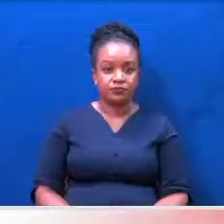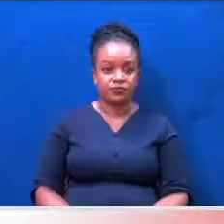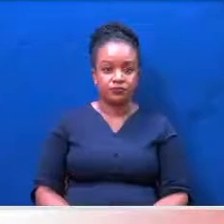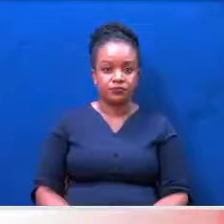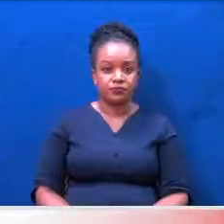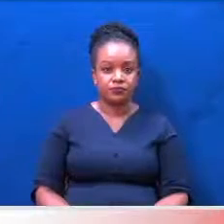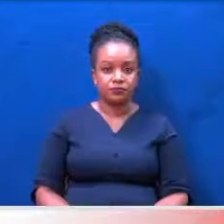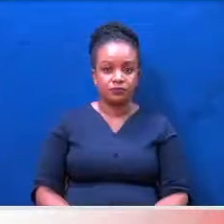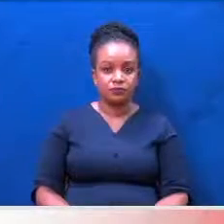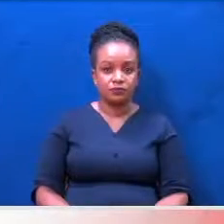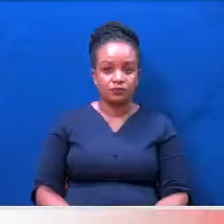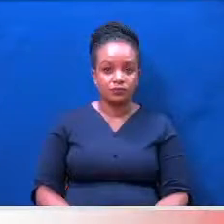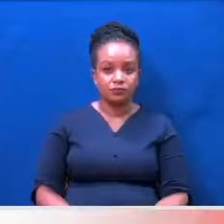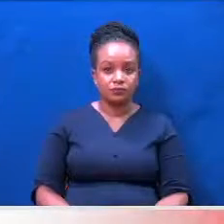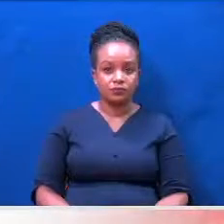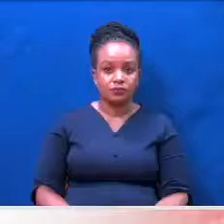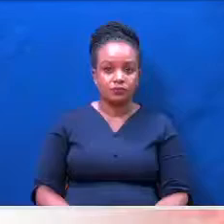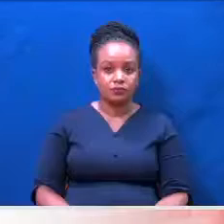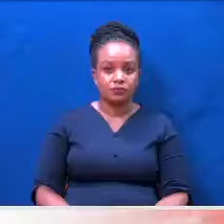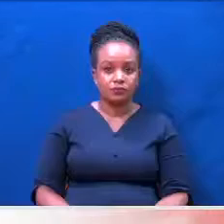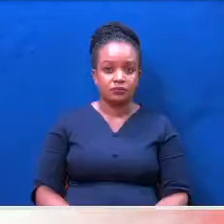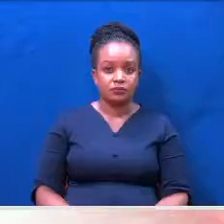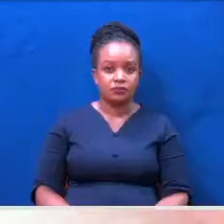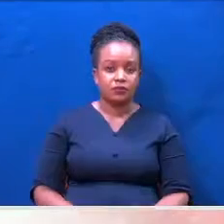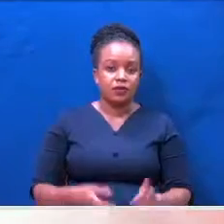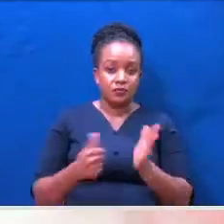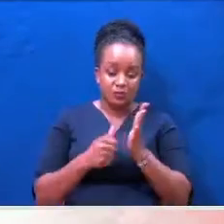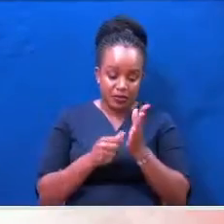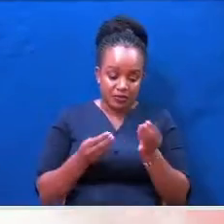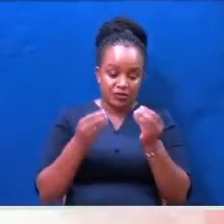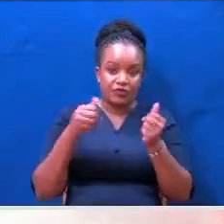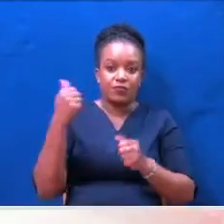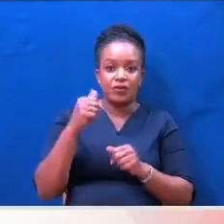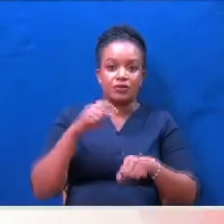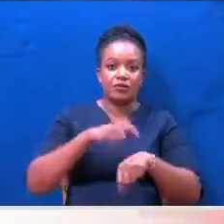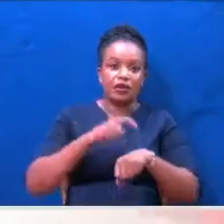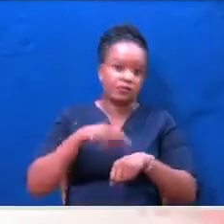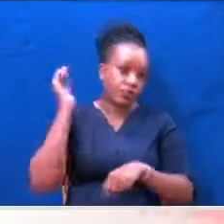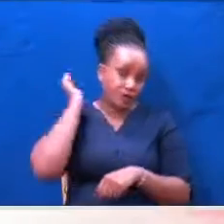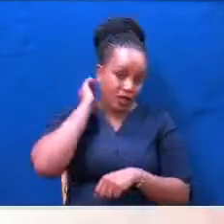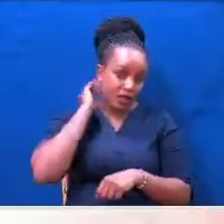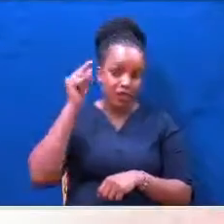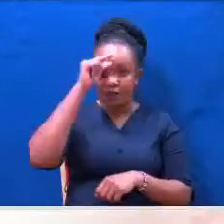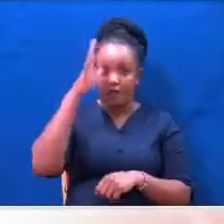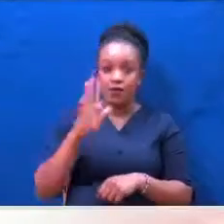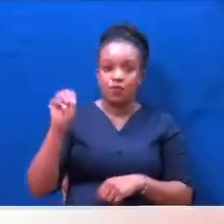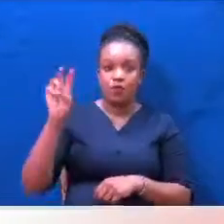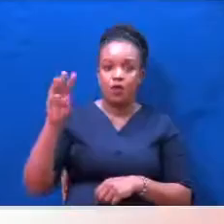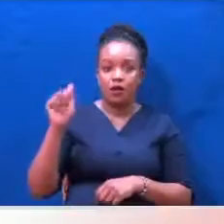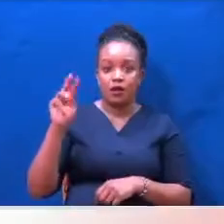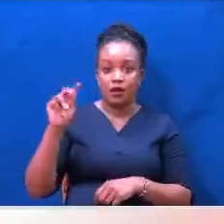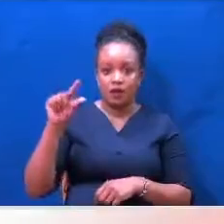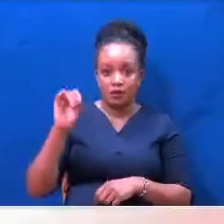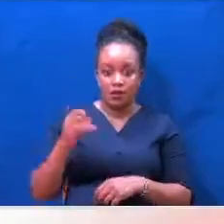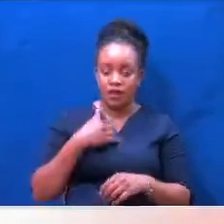The dust is yet to settle in the Mount Kenya region as Murang'a Governor Mwangi wa Iria has faulted those claiming